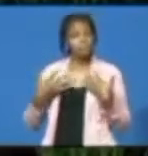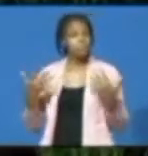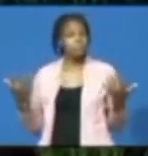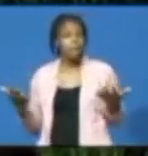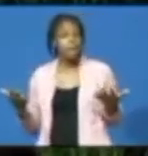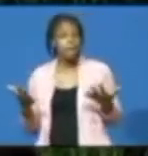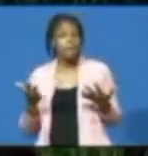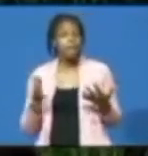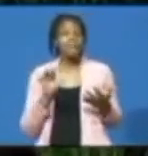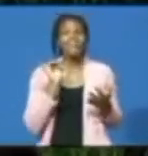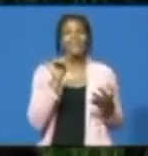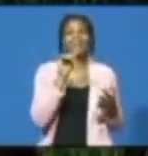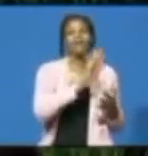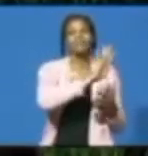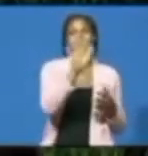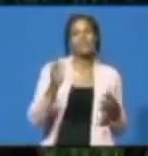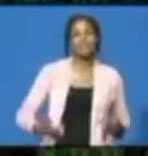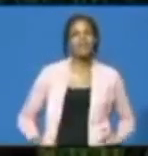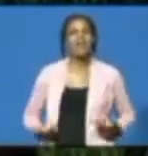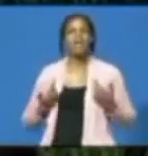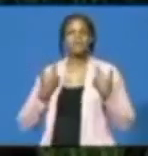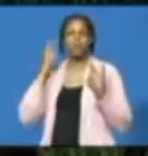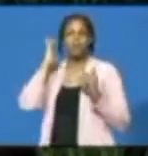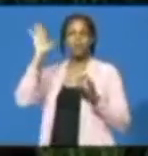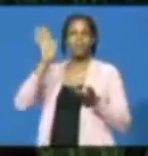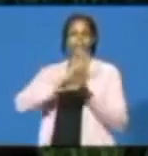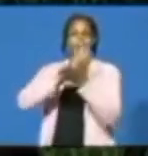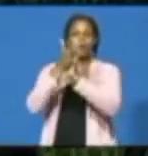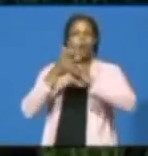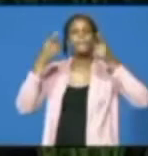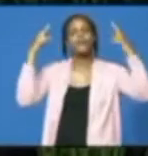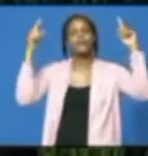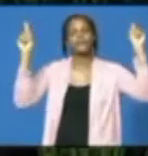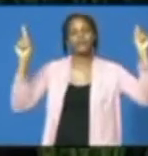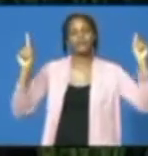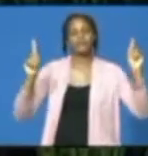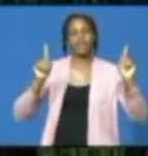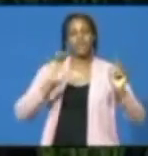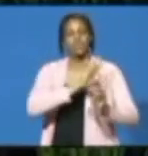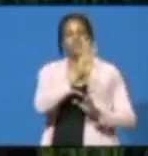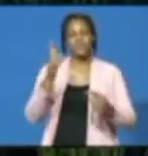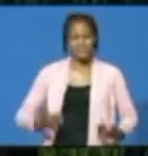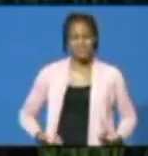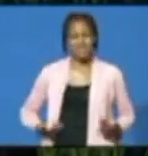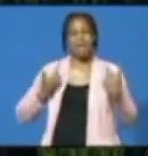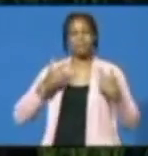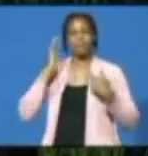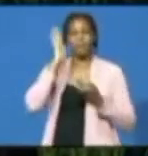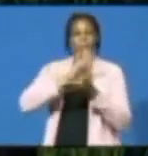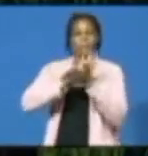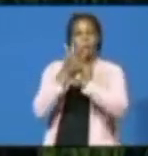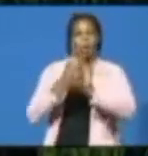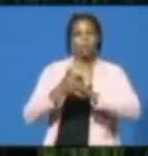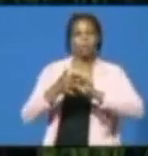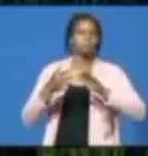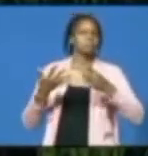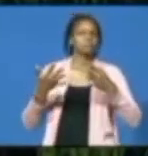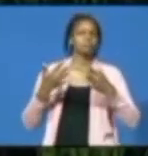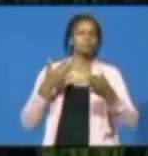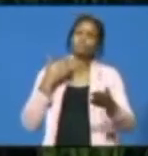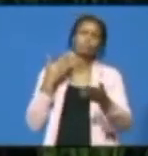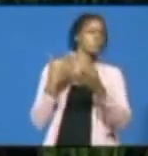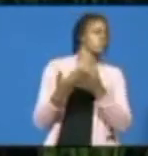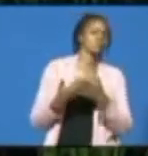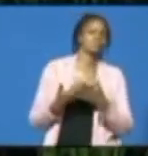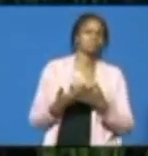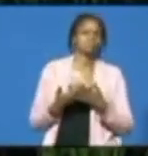your life will be productive. Your life will be fruitful. Your life